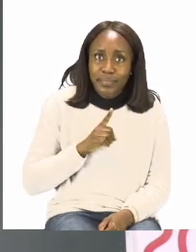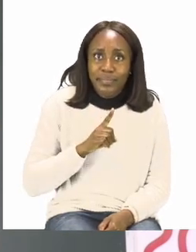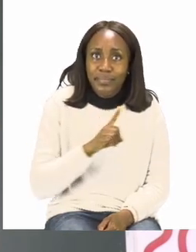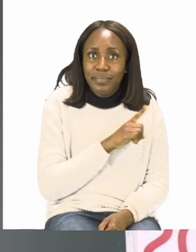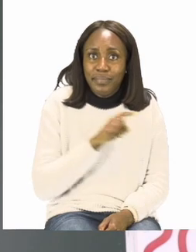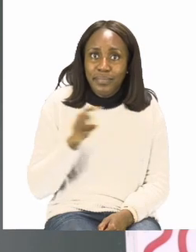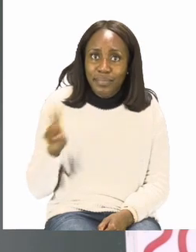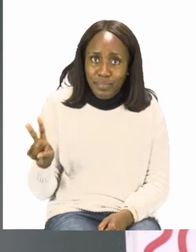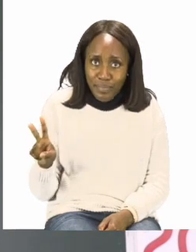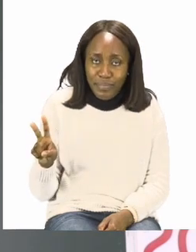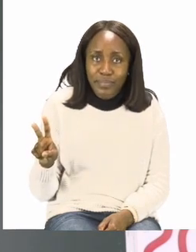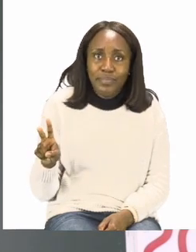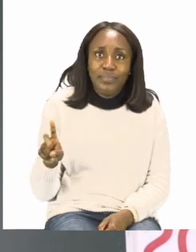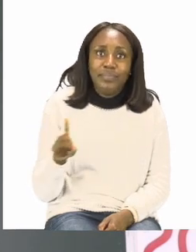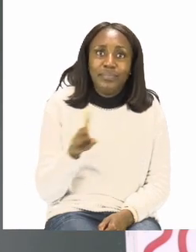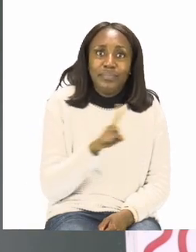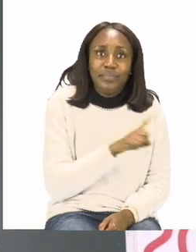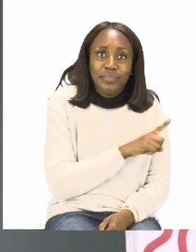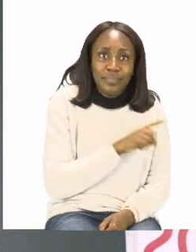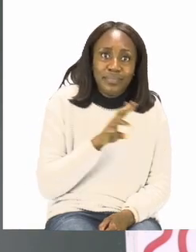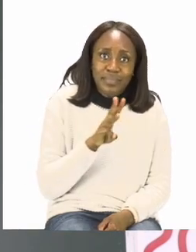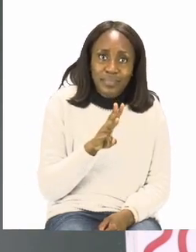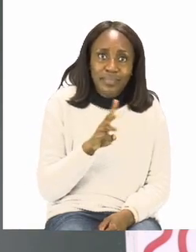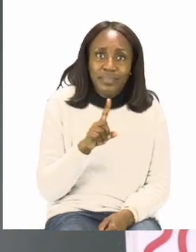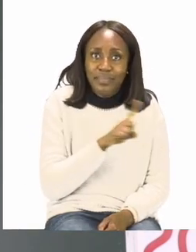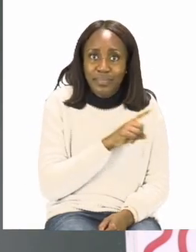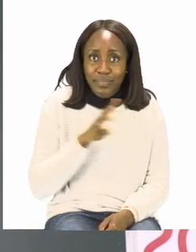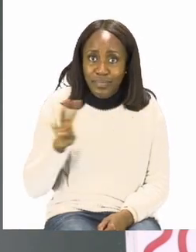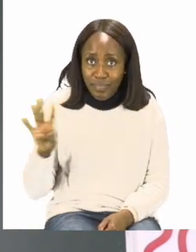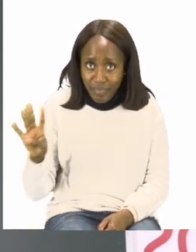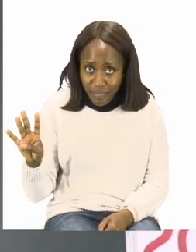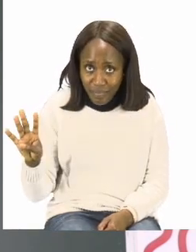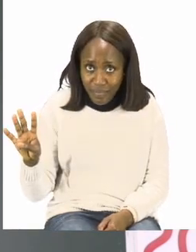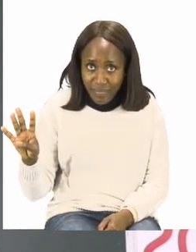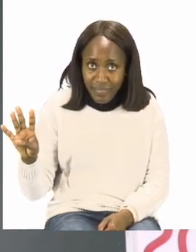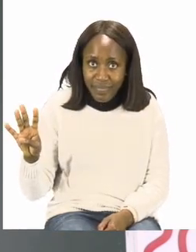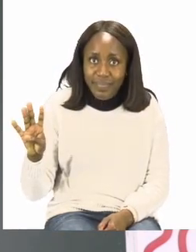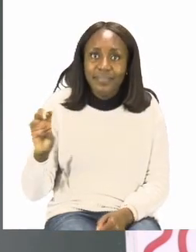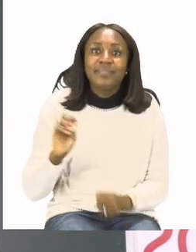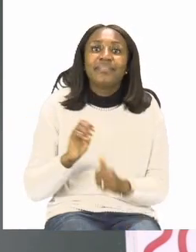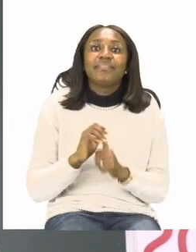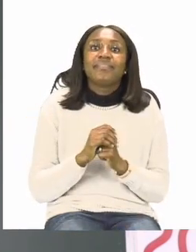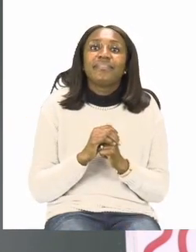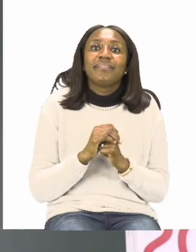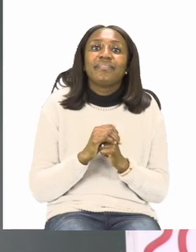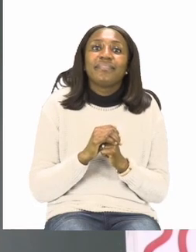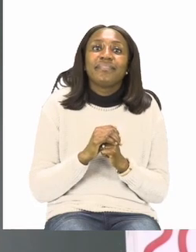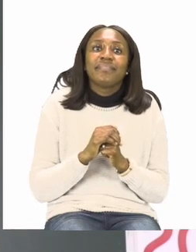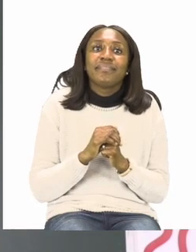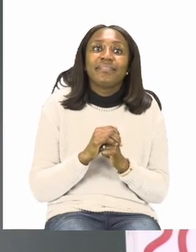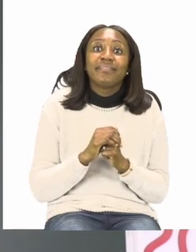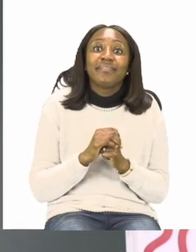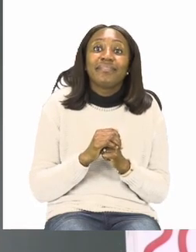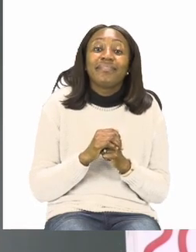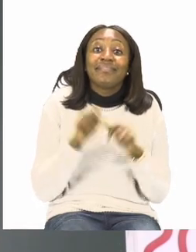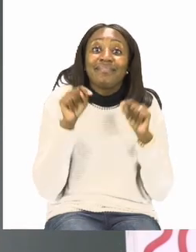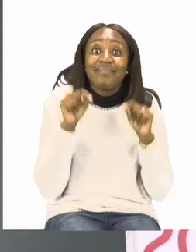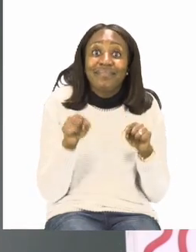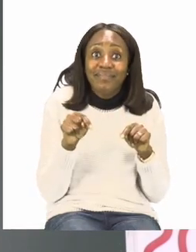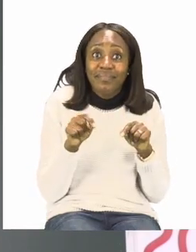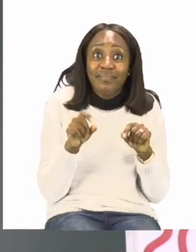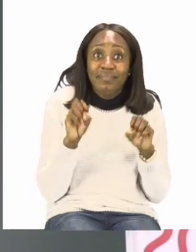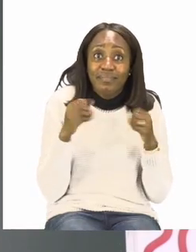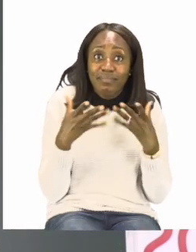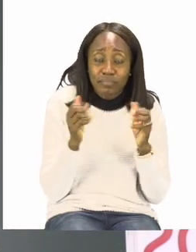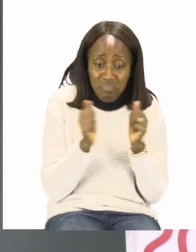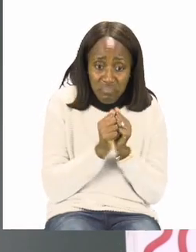11, 12, 13, 14. Then we count how many